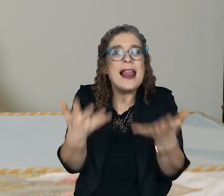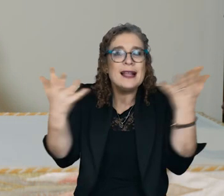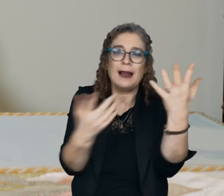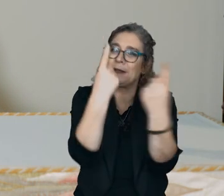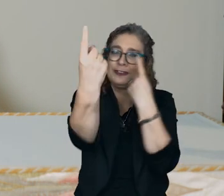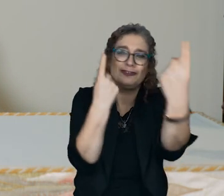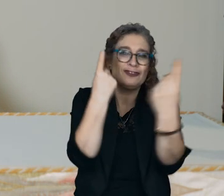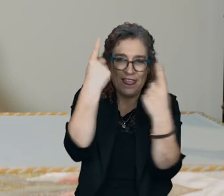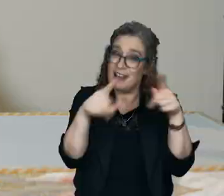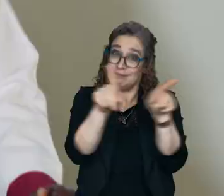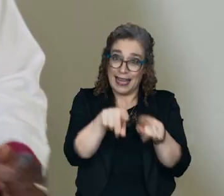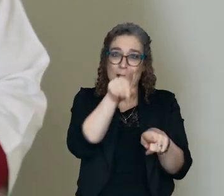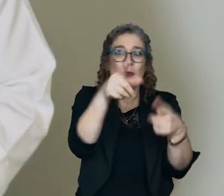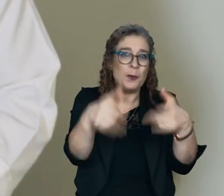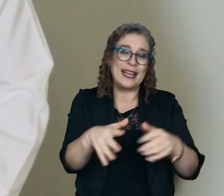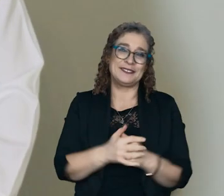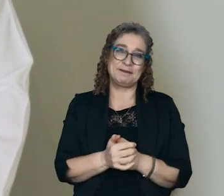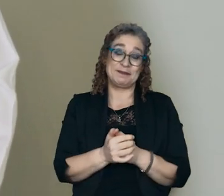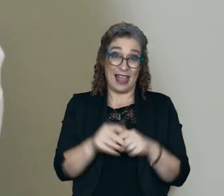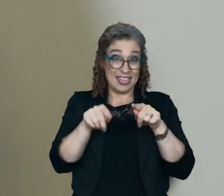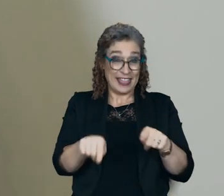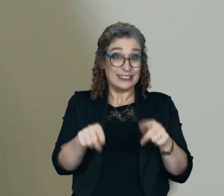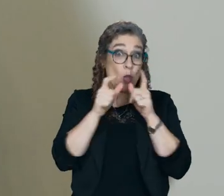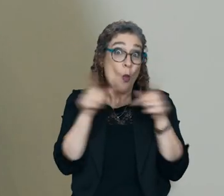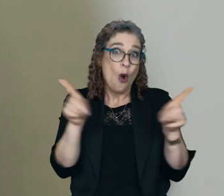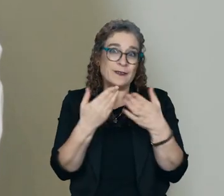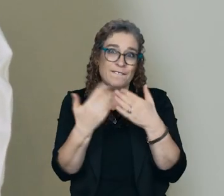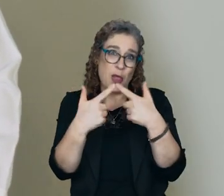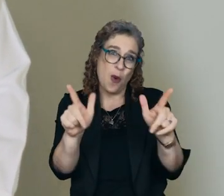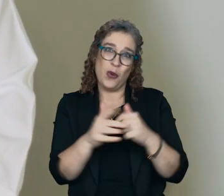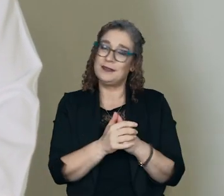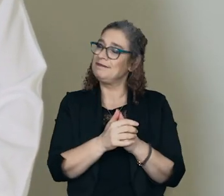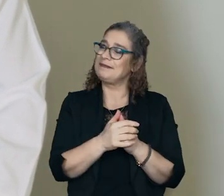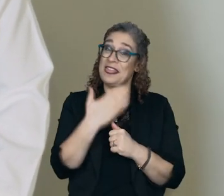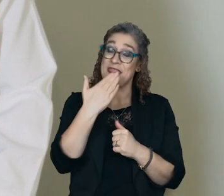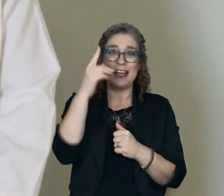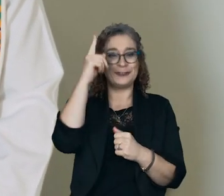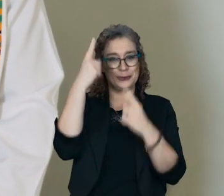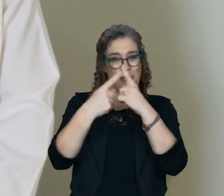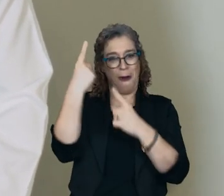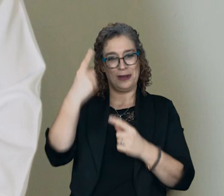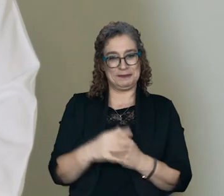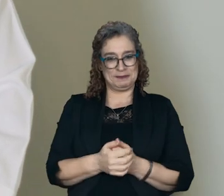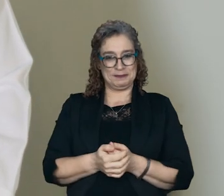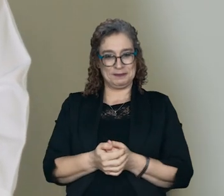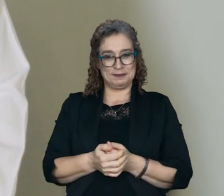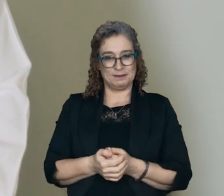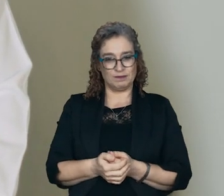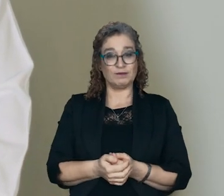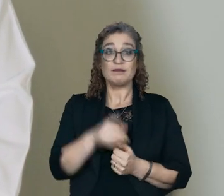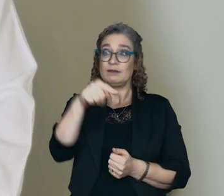Thanks be to God. Women in the Anglican Communion often have a critical role in their